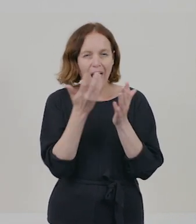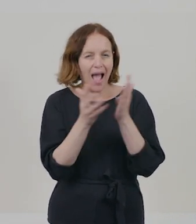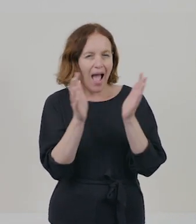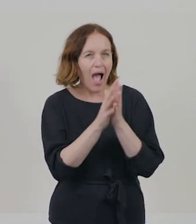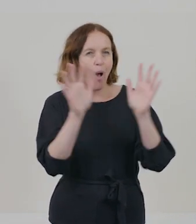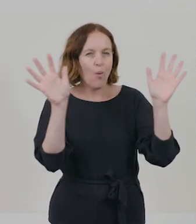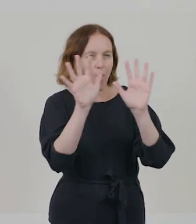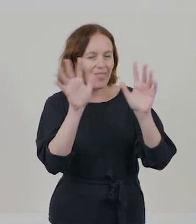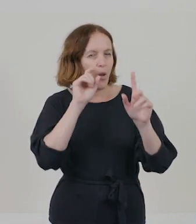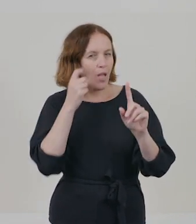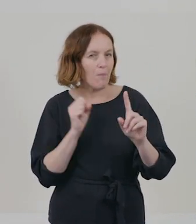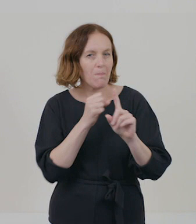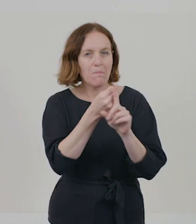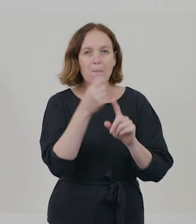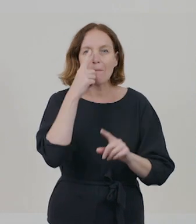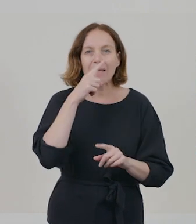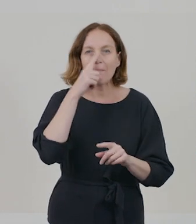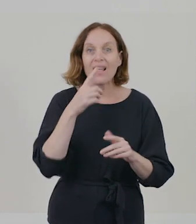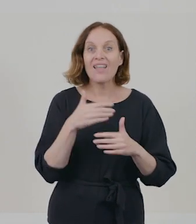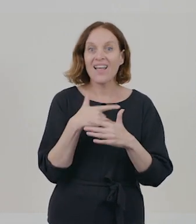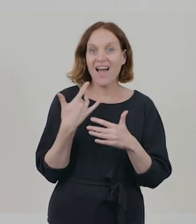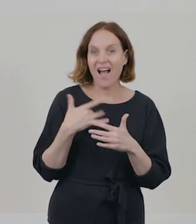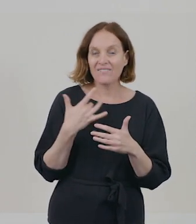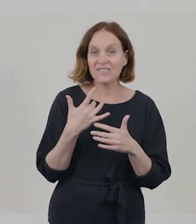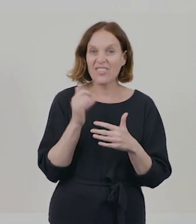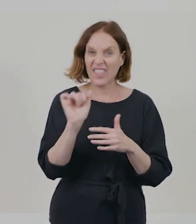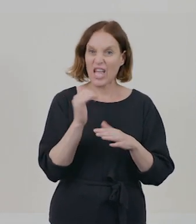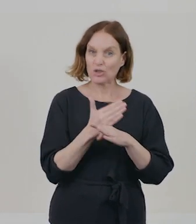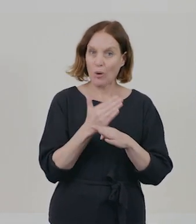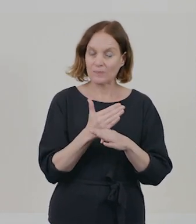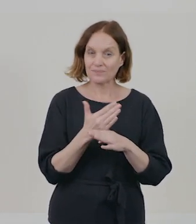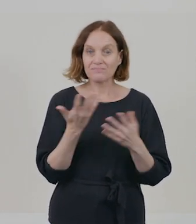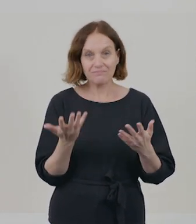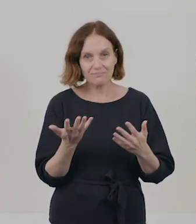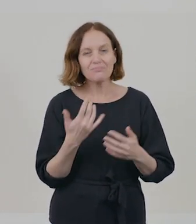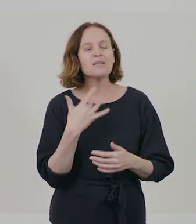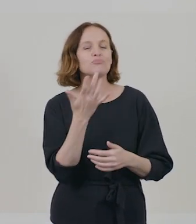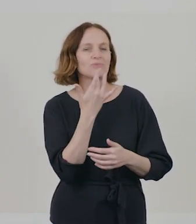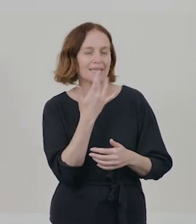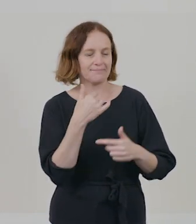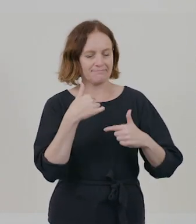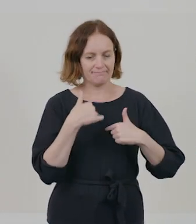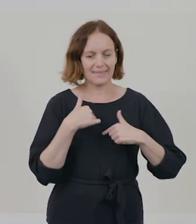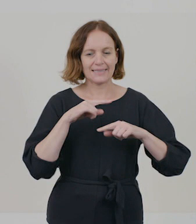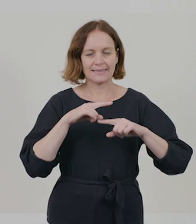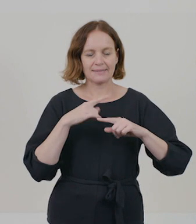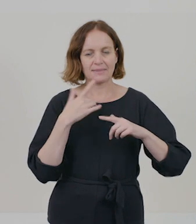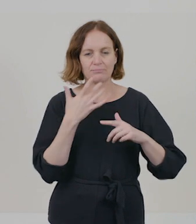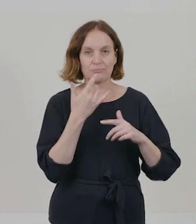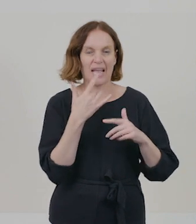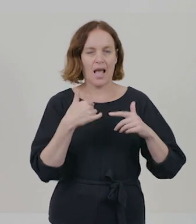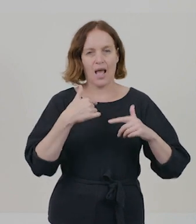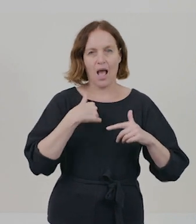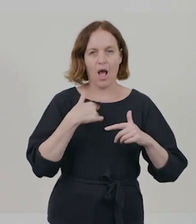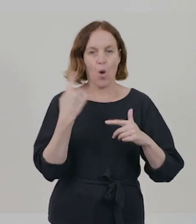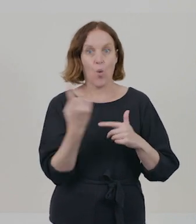the weather affects people in their daily lives by looking at their jobs. Let's put ourselves in the shoes of different people and play a game